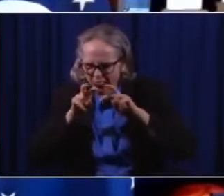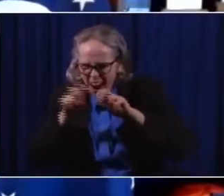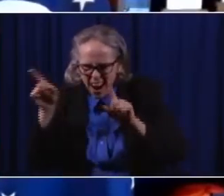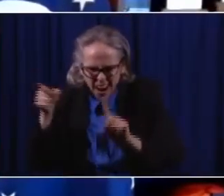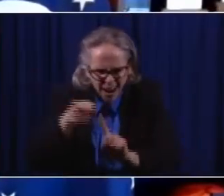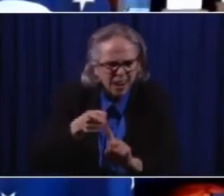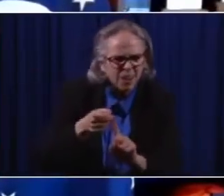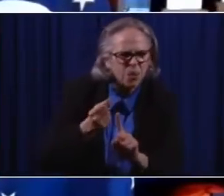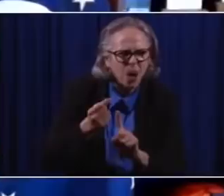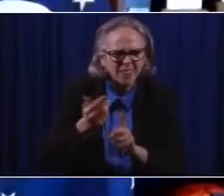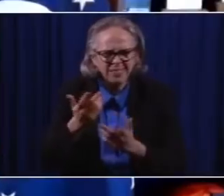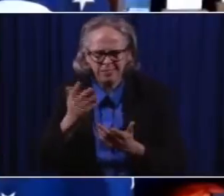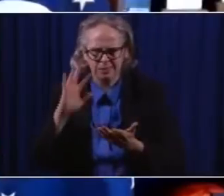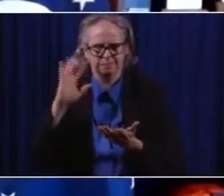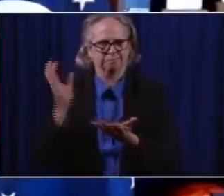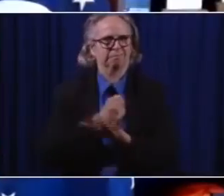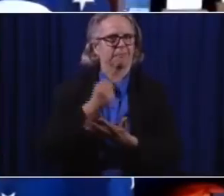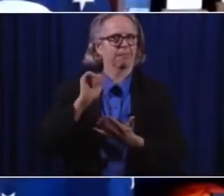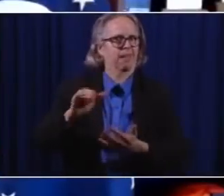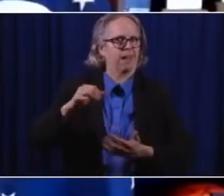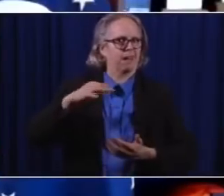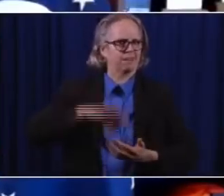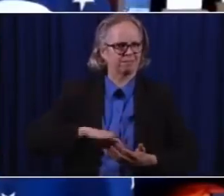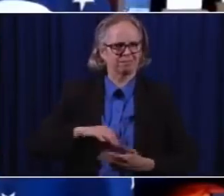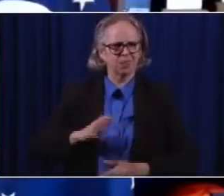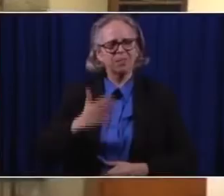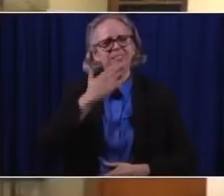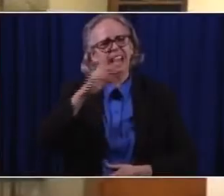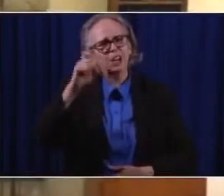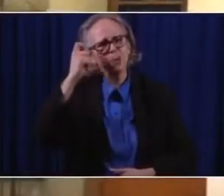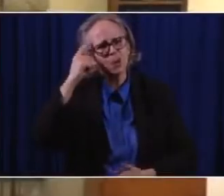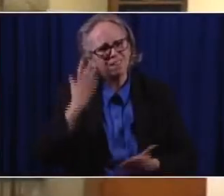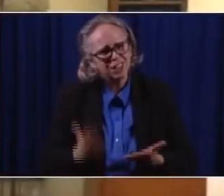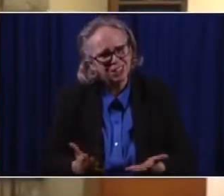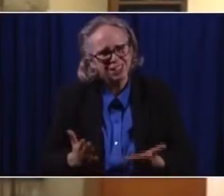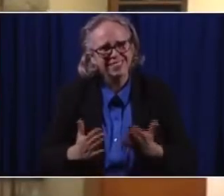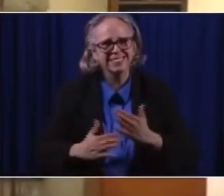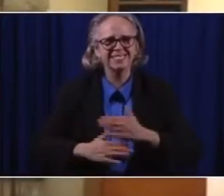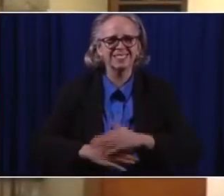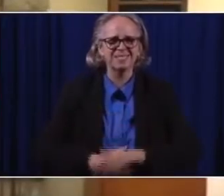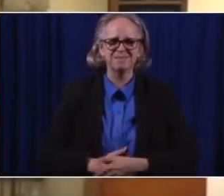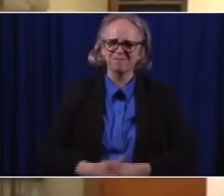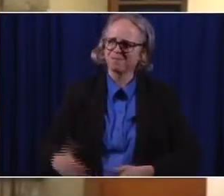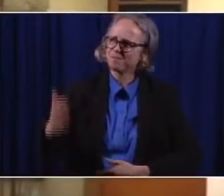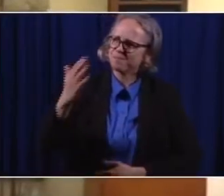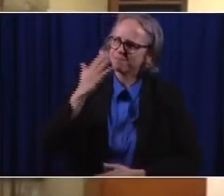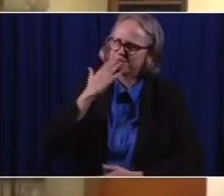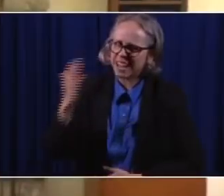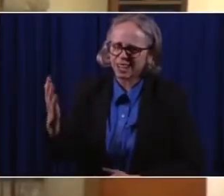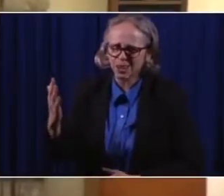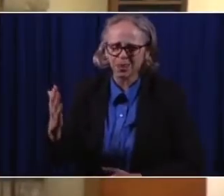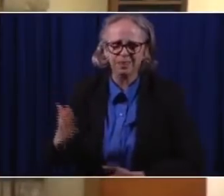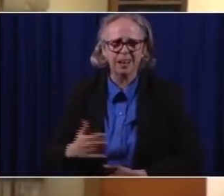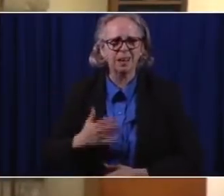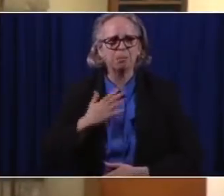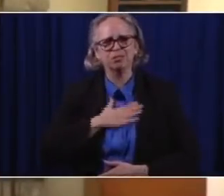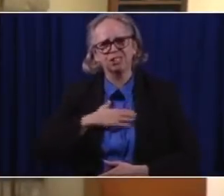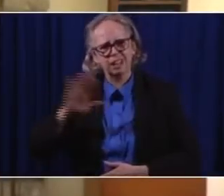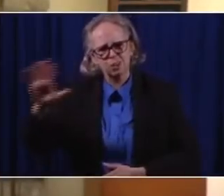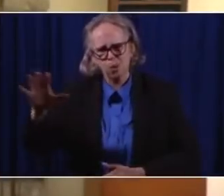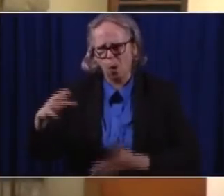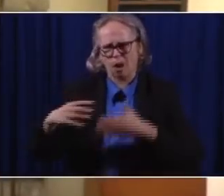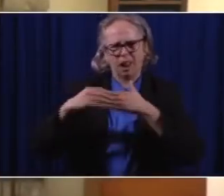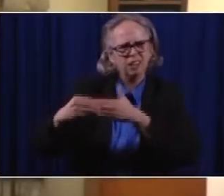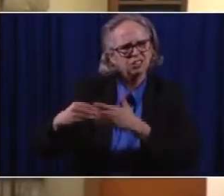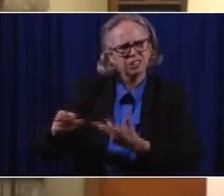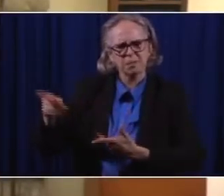your community. So thanks, Governor. I'll turn it back over to you. Well, Lieutenant Governor, thank you very much. Thanks for your leadership in regard to